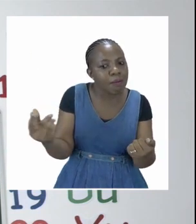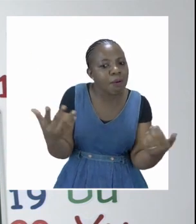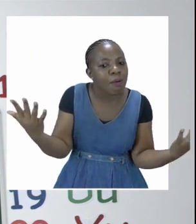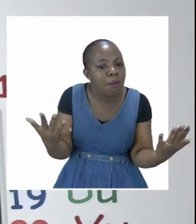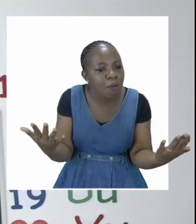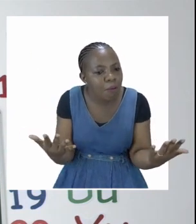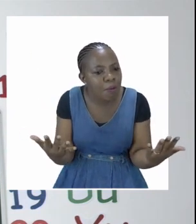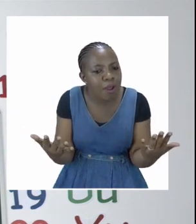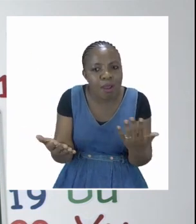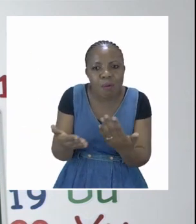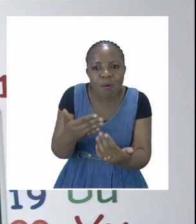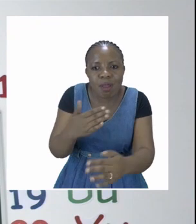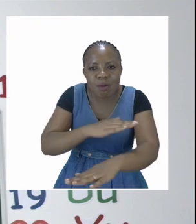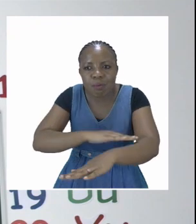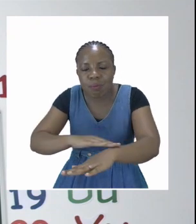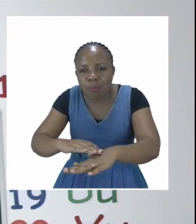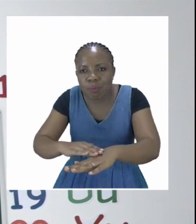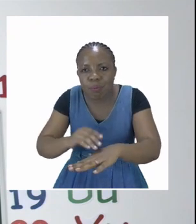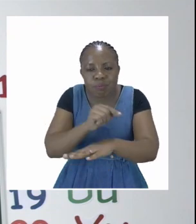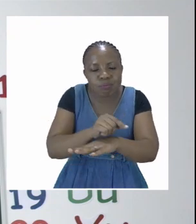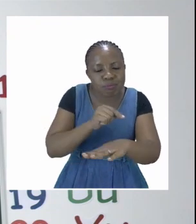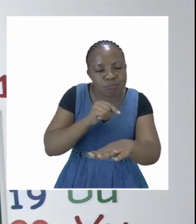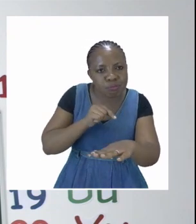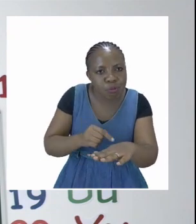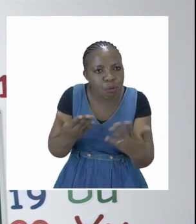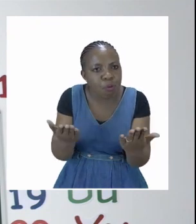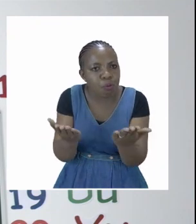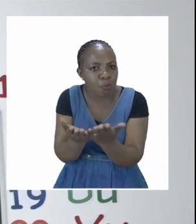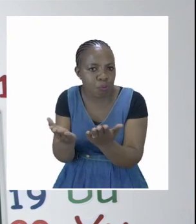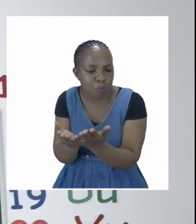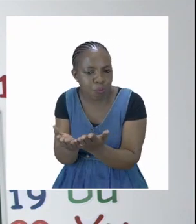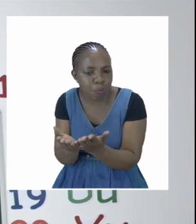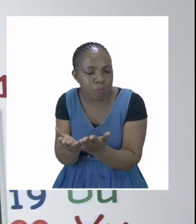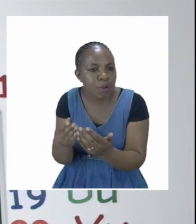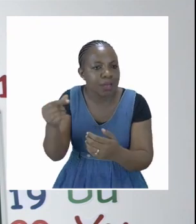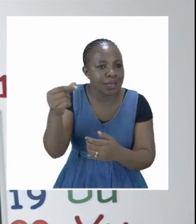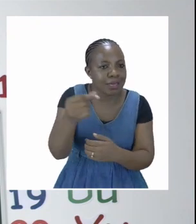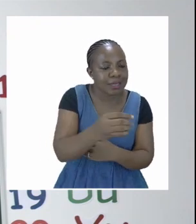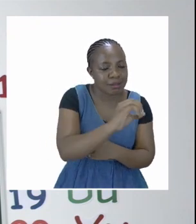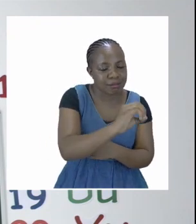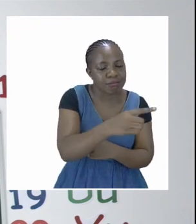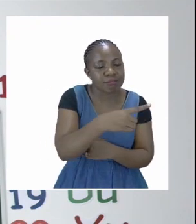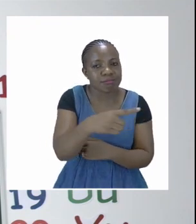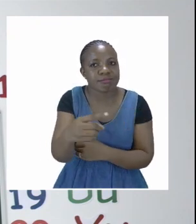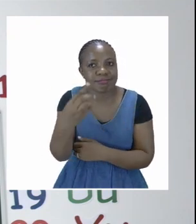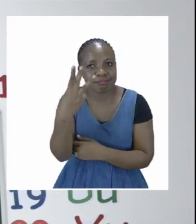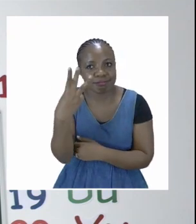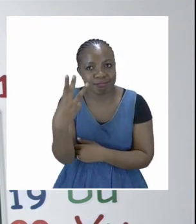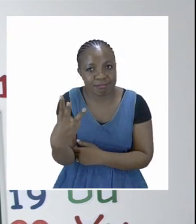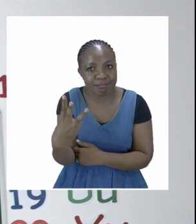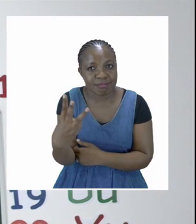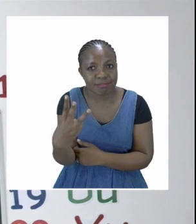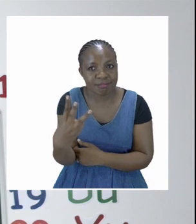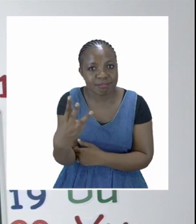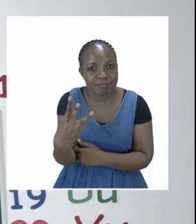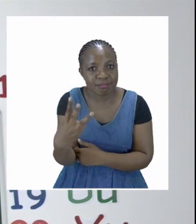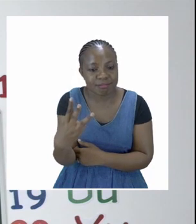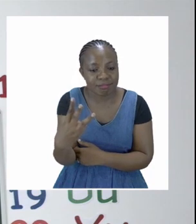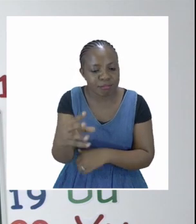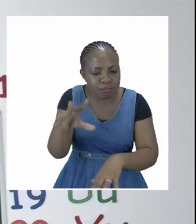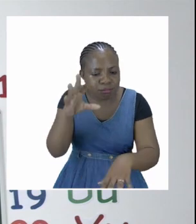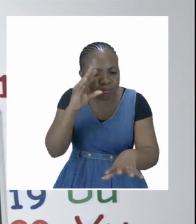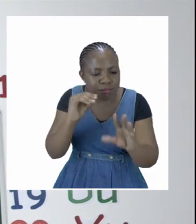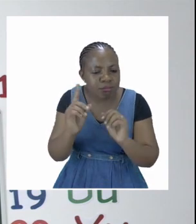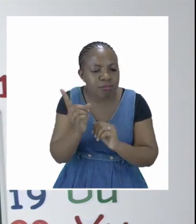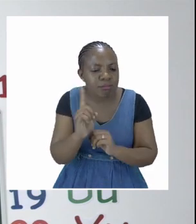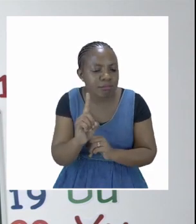to Thursday for pre-primary up until grade 3. The lessons are for listening